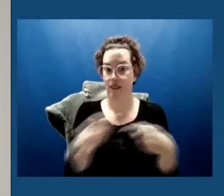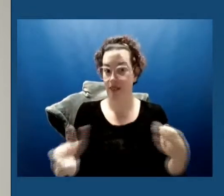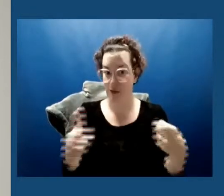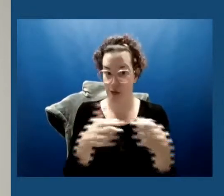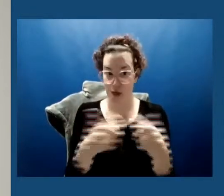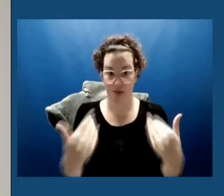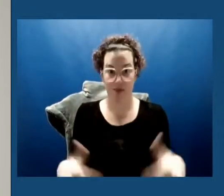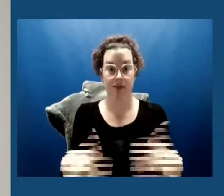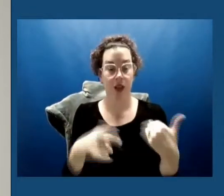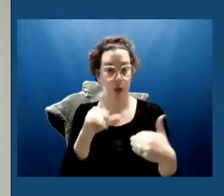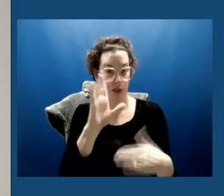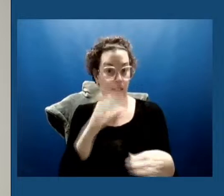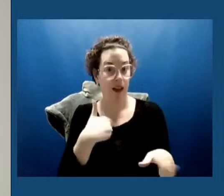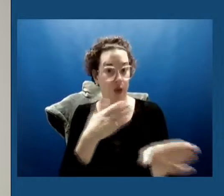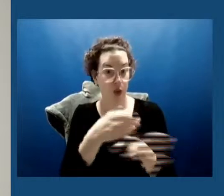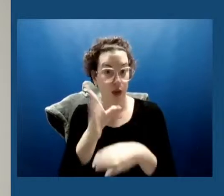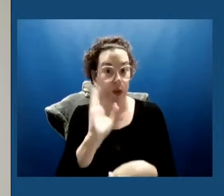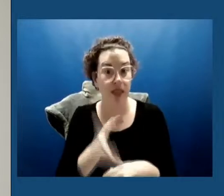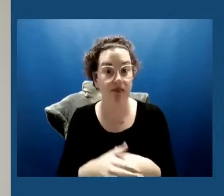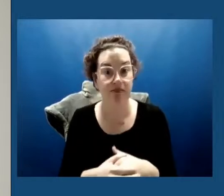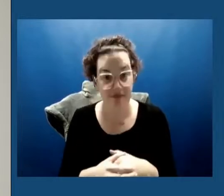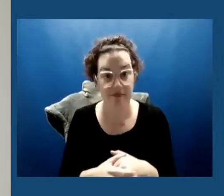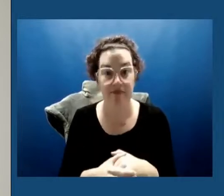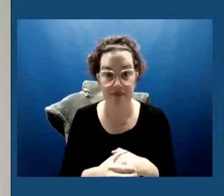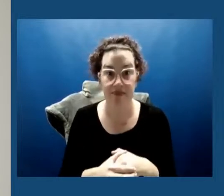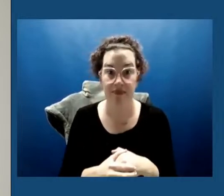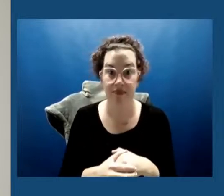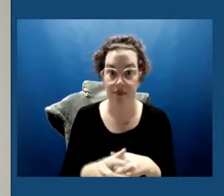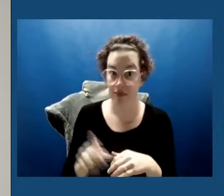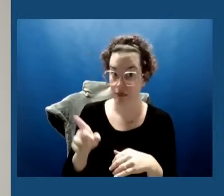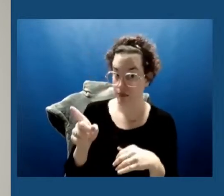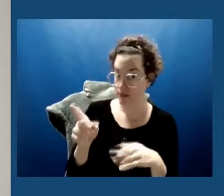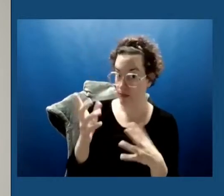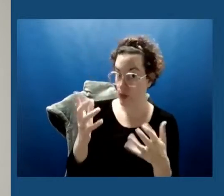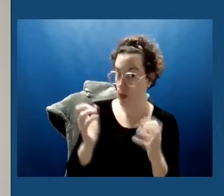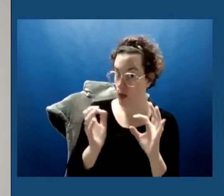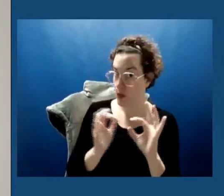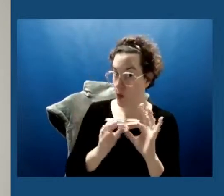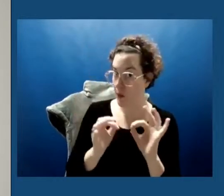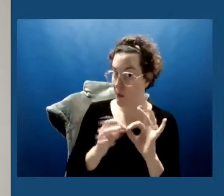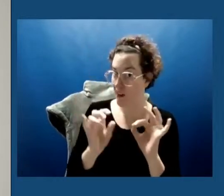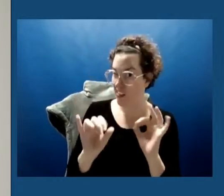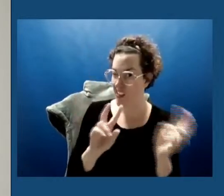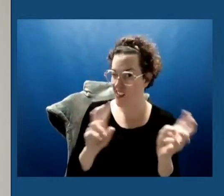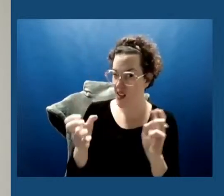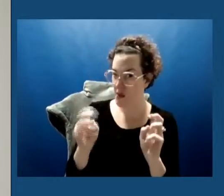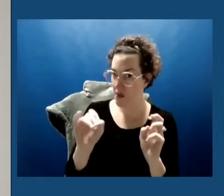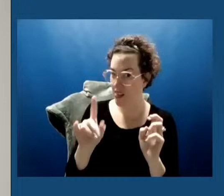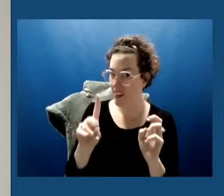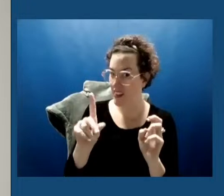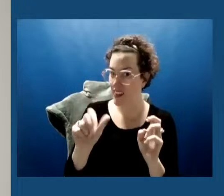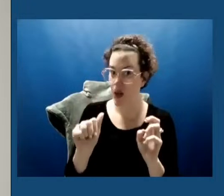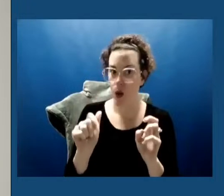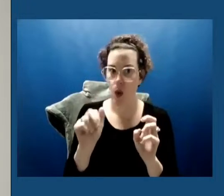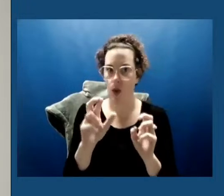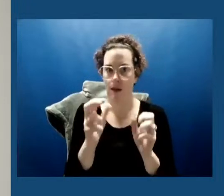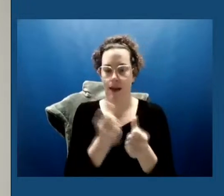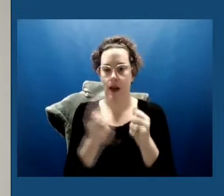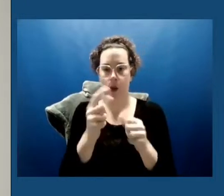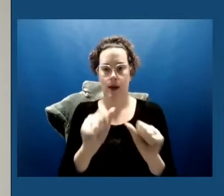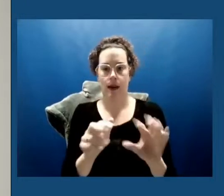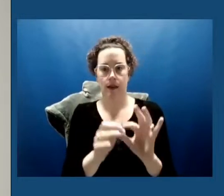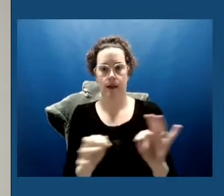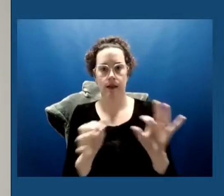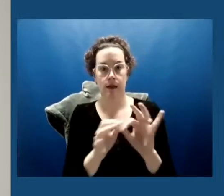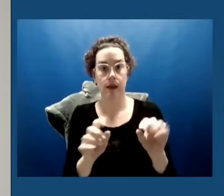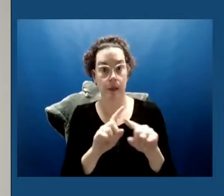have a career. You look like you wanted to come in on this topic, Melinda, or anyone want to come in on it, but we've got, these are